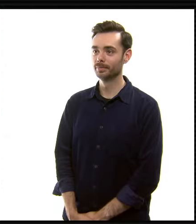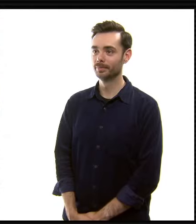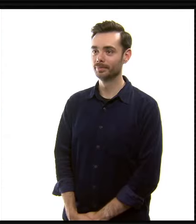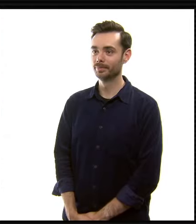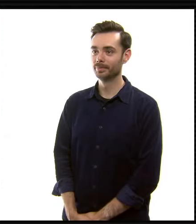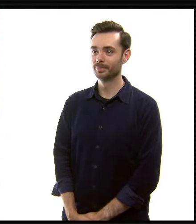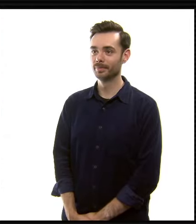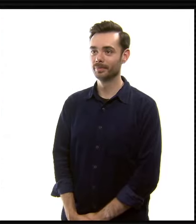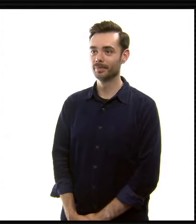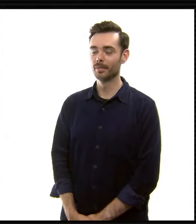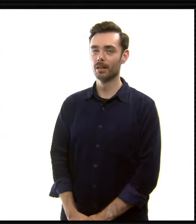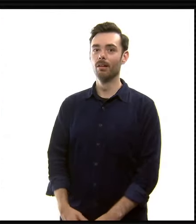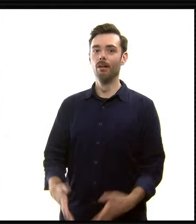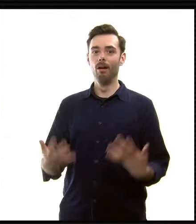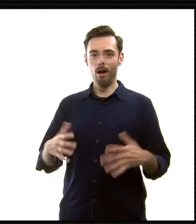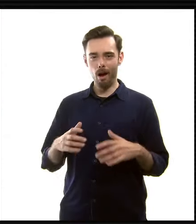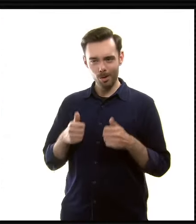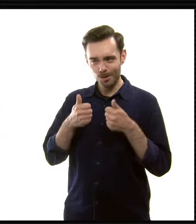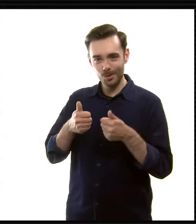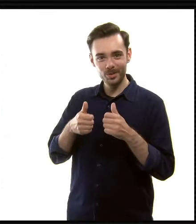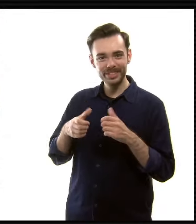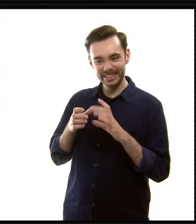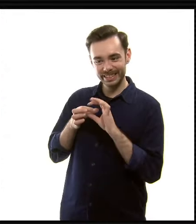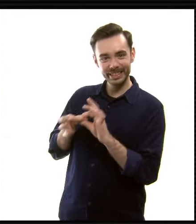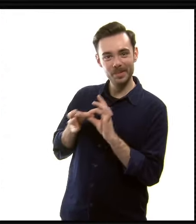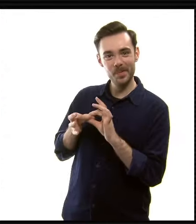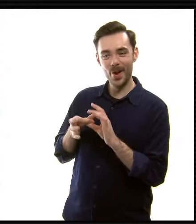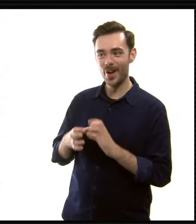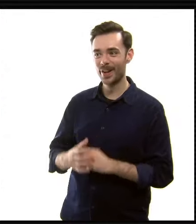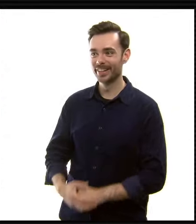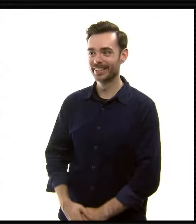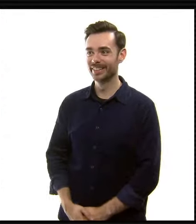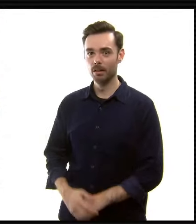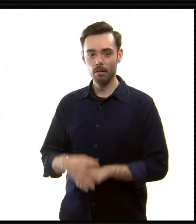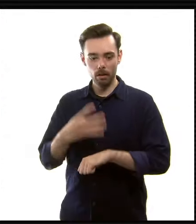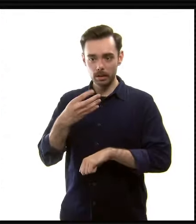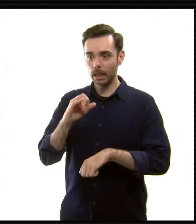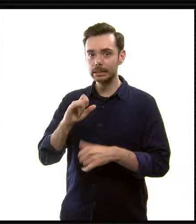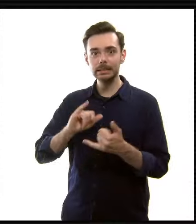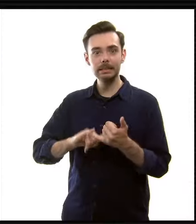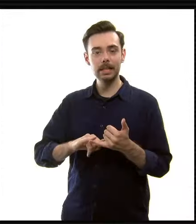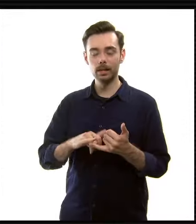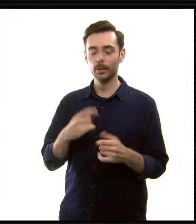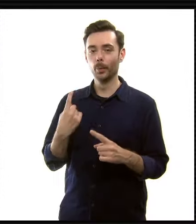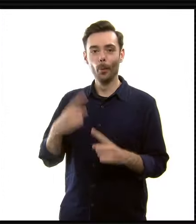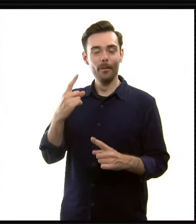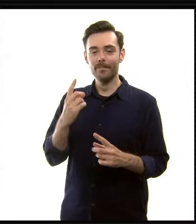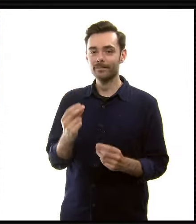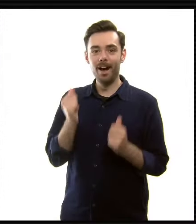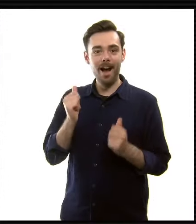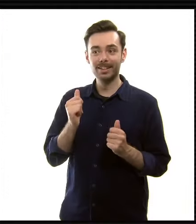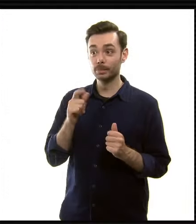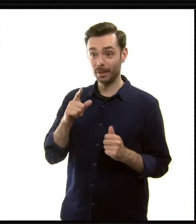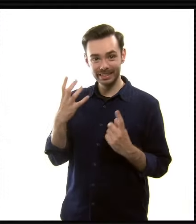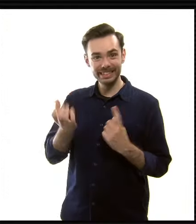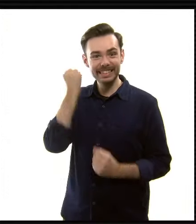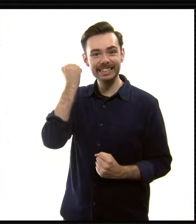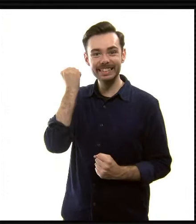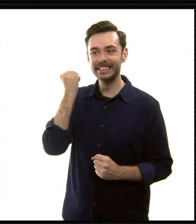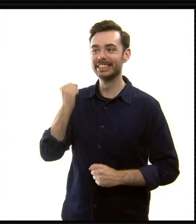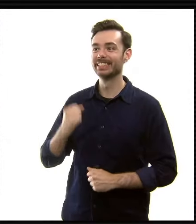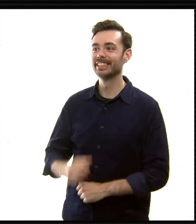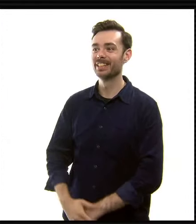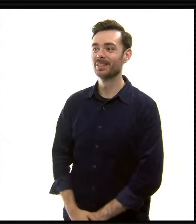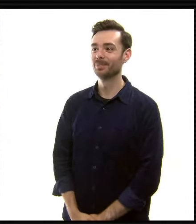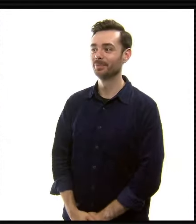That was some epic teamwork, Alice. Yeah. 90 seconds really goes quickly, but we did it. Yes, and they look so good.